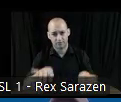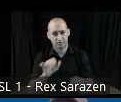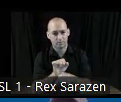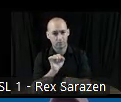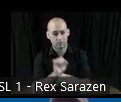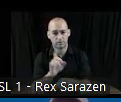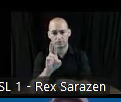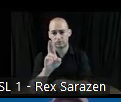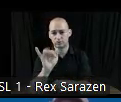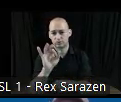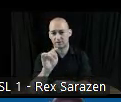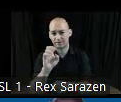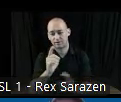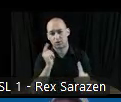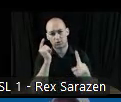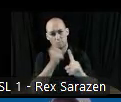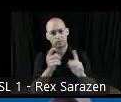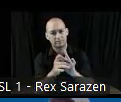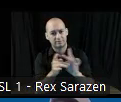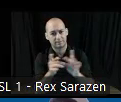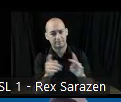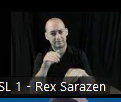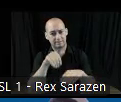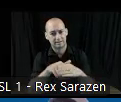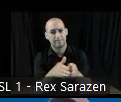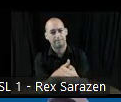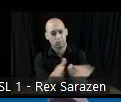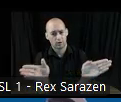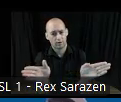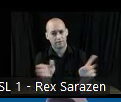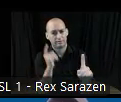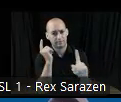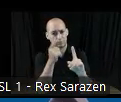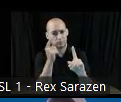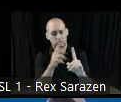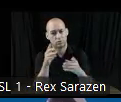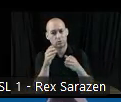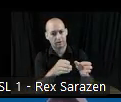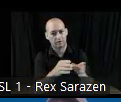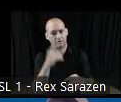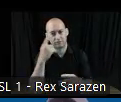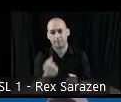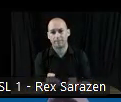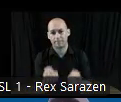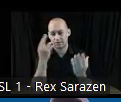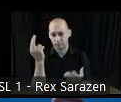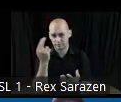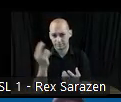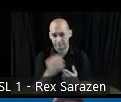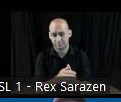goal statements in a broad and aspirational manner for several reasons. One